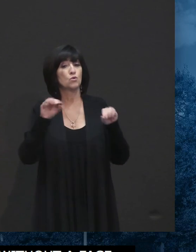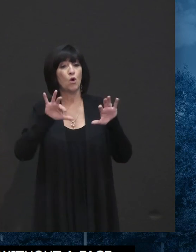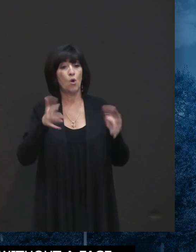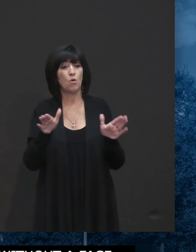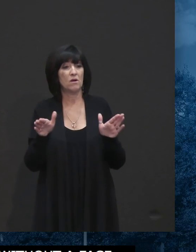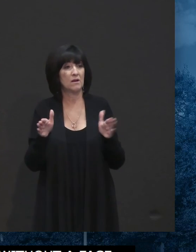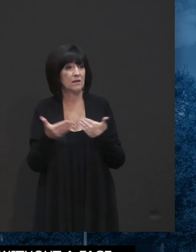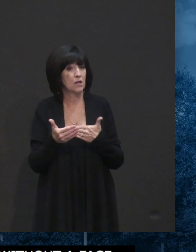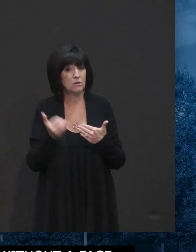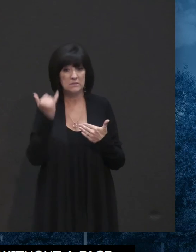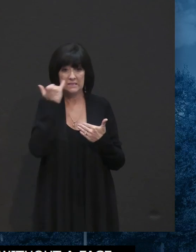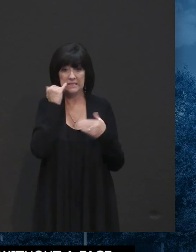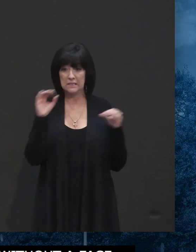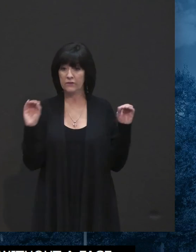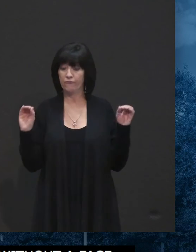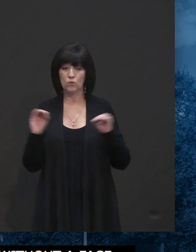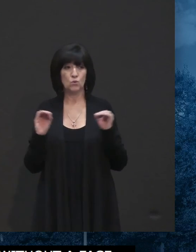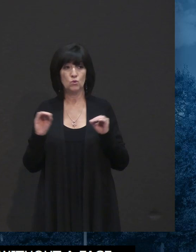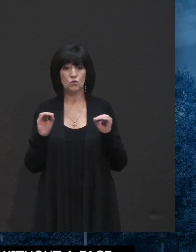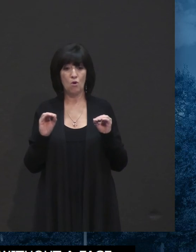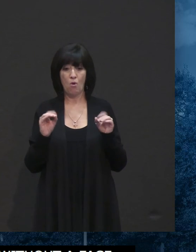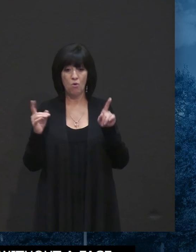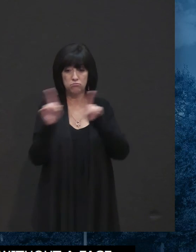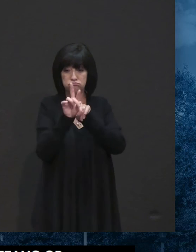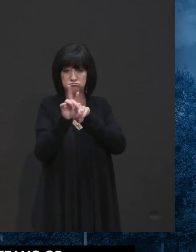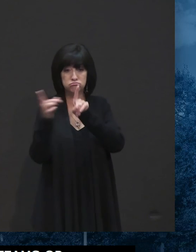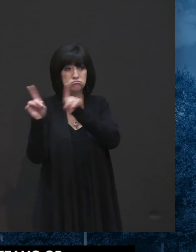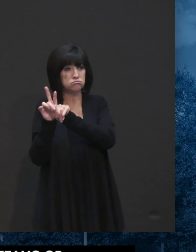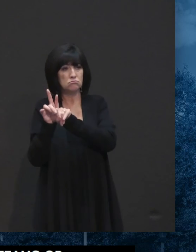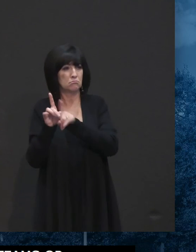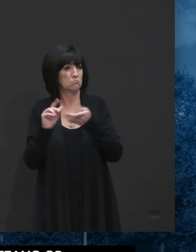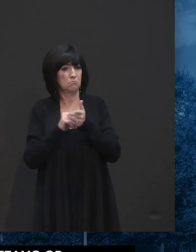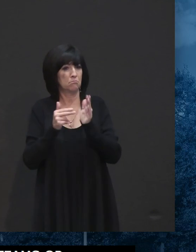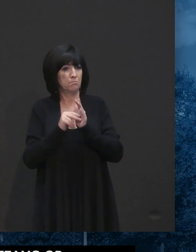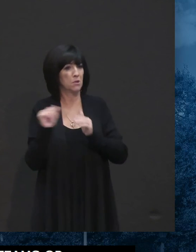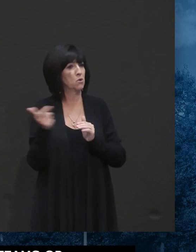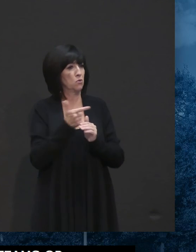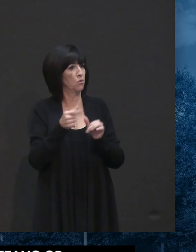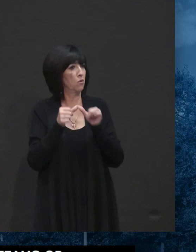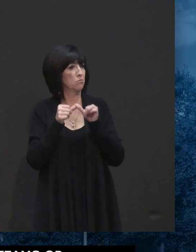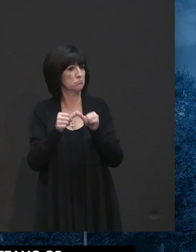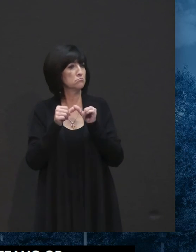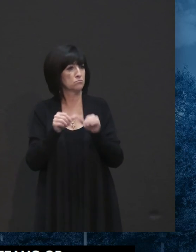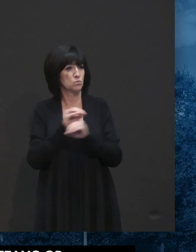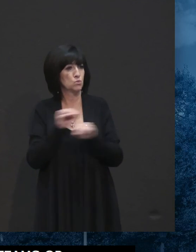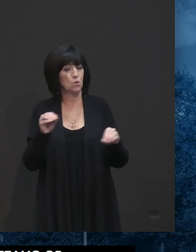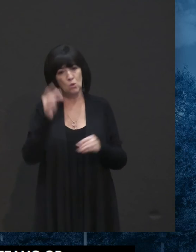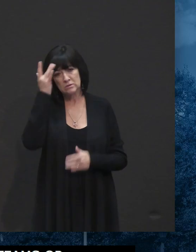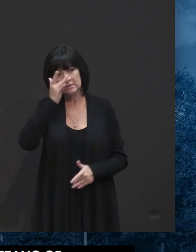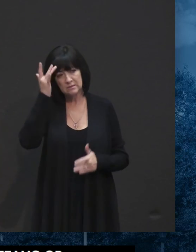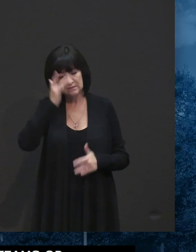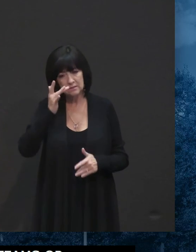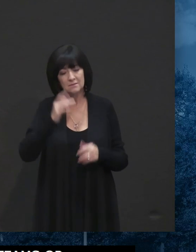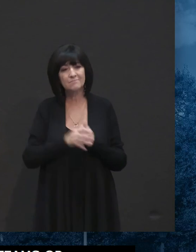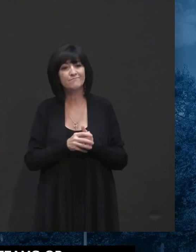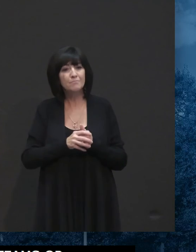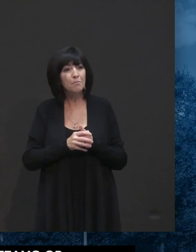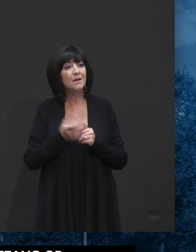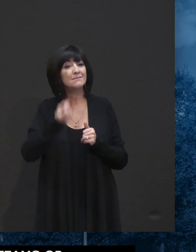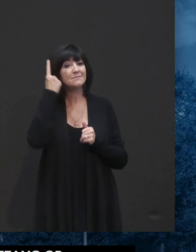contact. But schools and districts need to make their own decisions. Often they have different dynamics